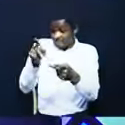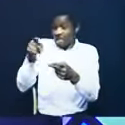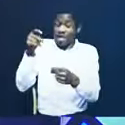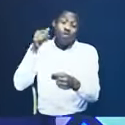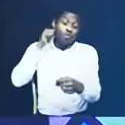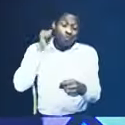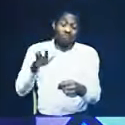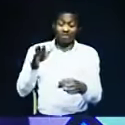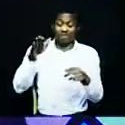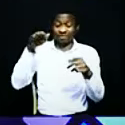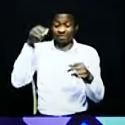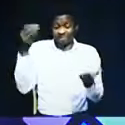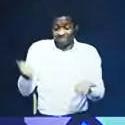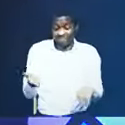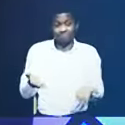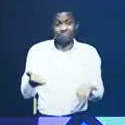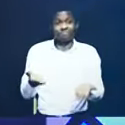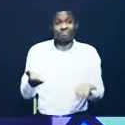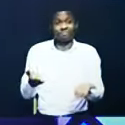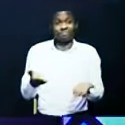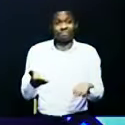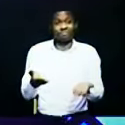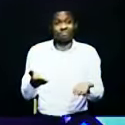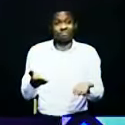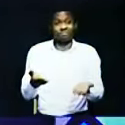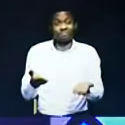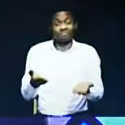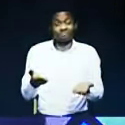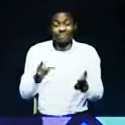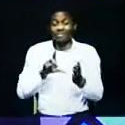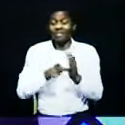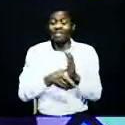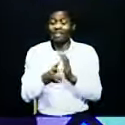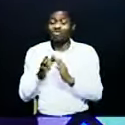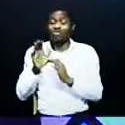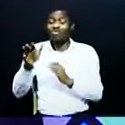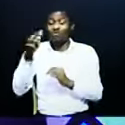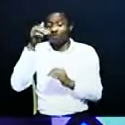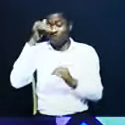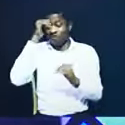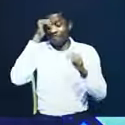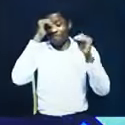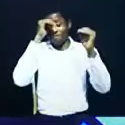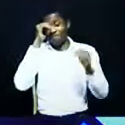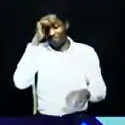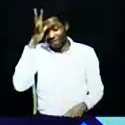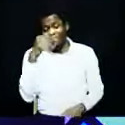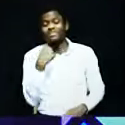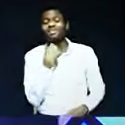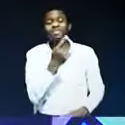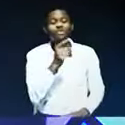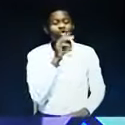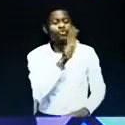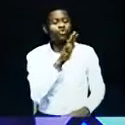then the father tells him that your brother is sick. Na ni papa ka chere se